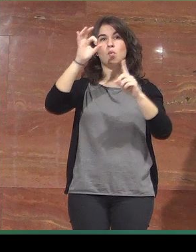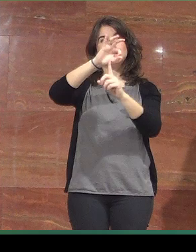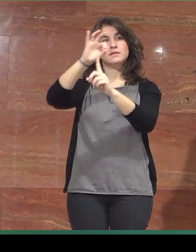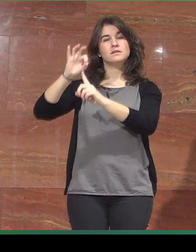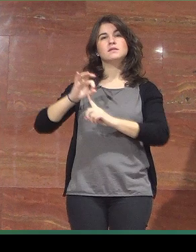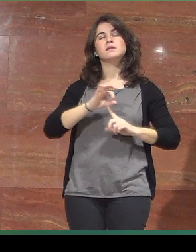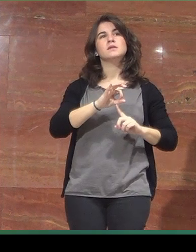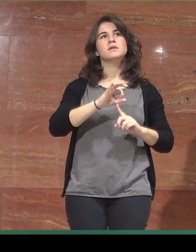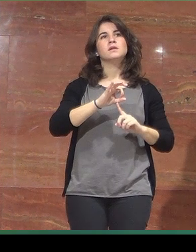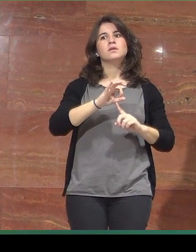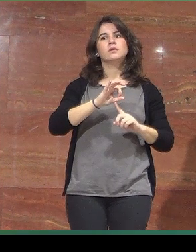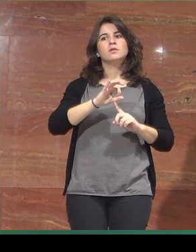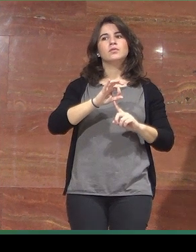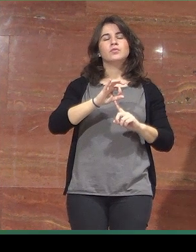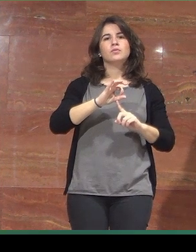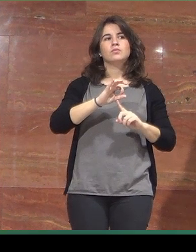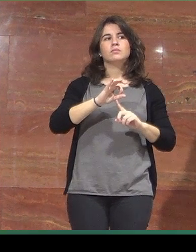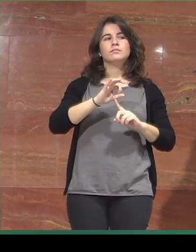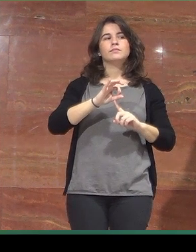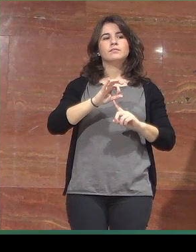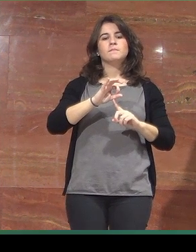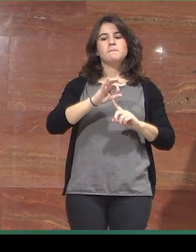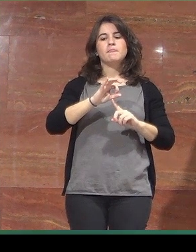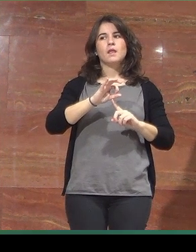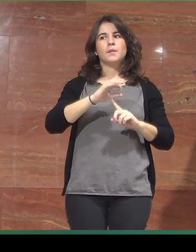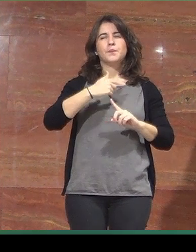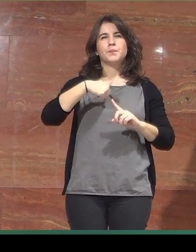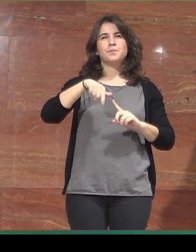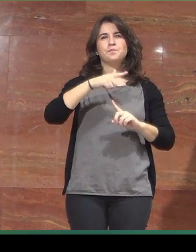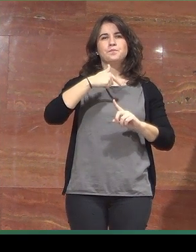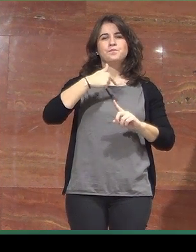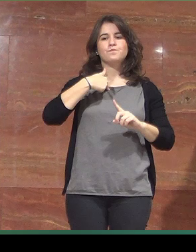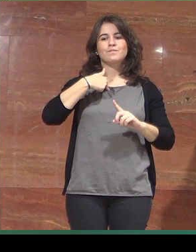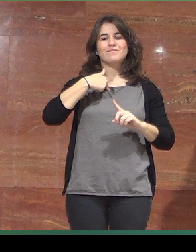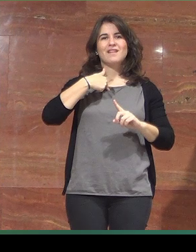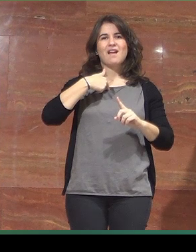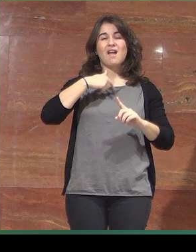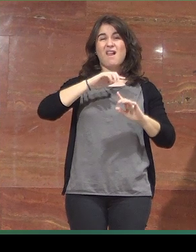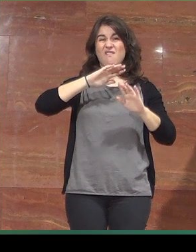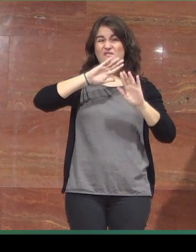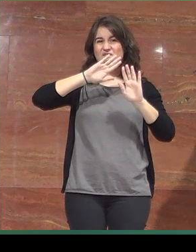300 redundant signs and street furniture items.